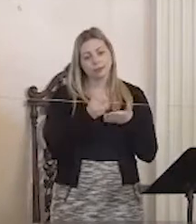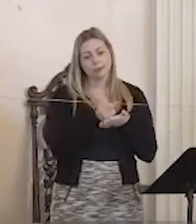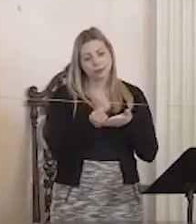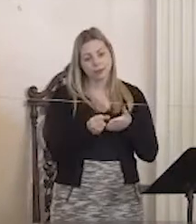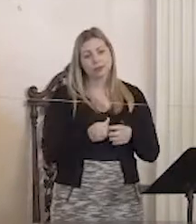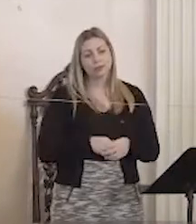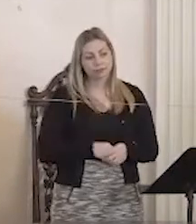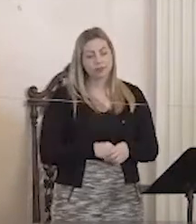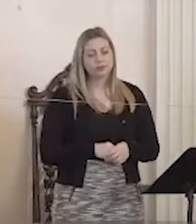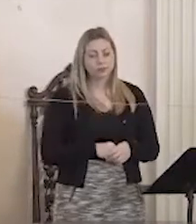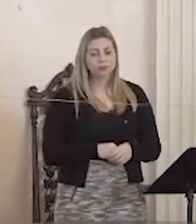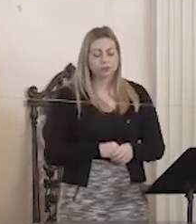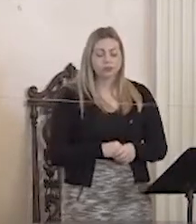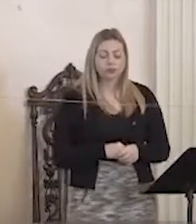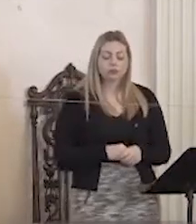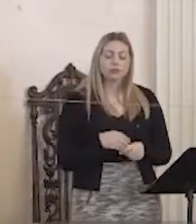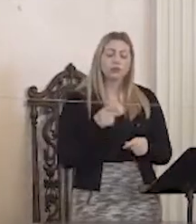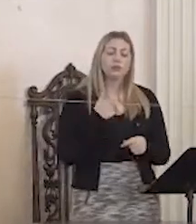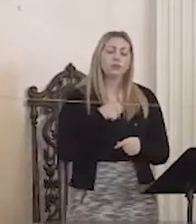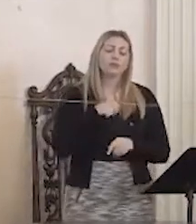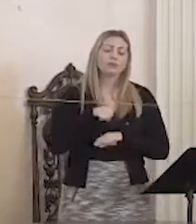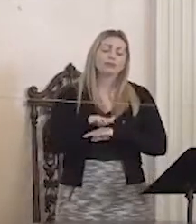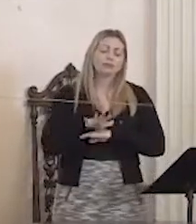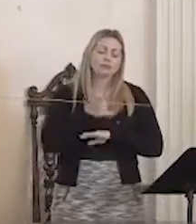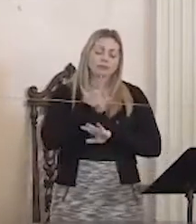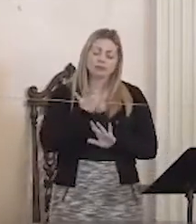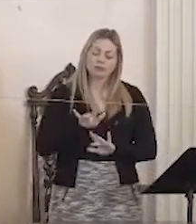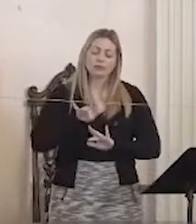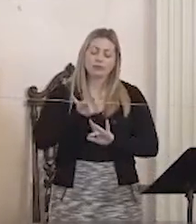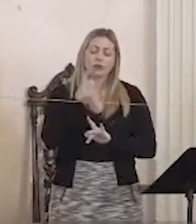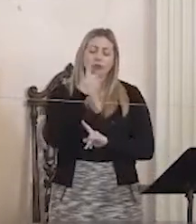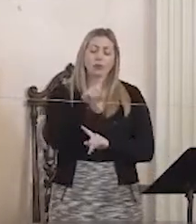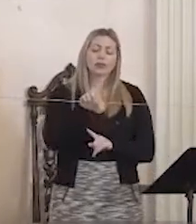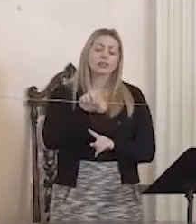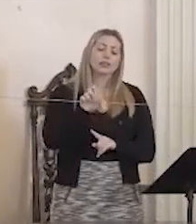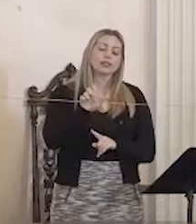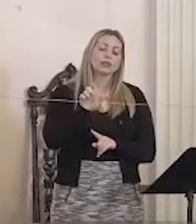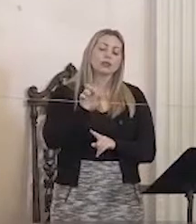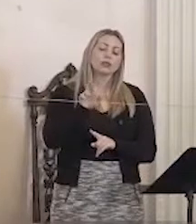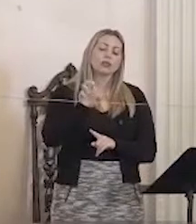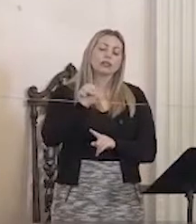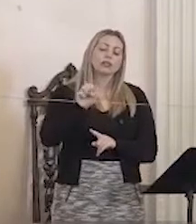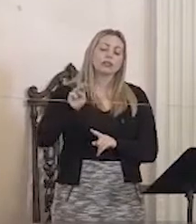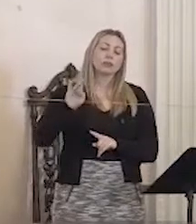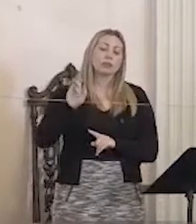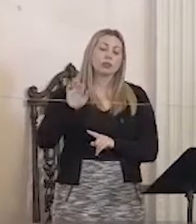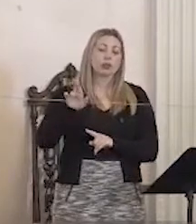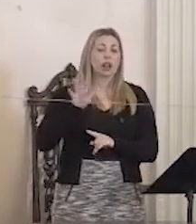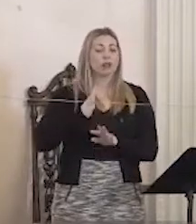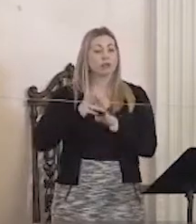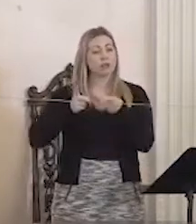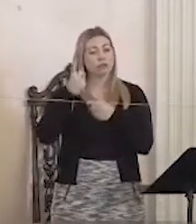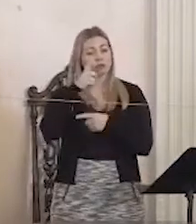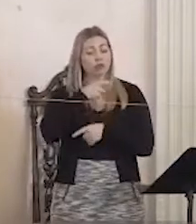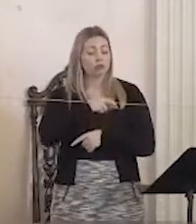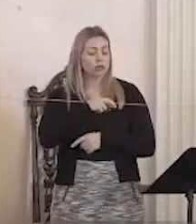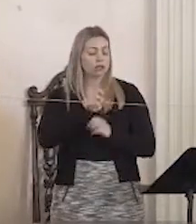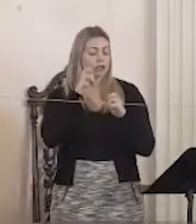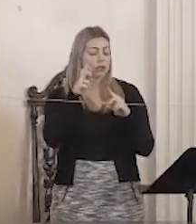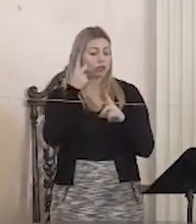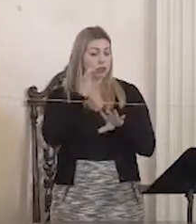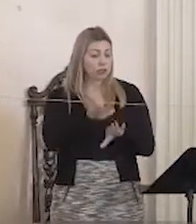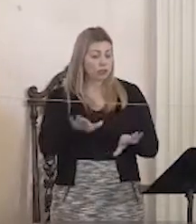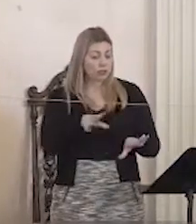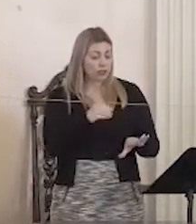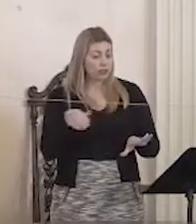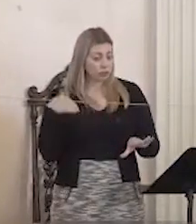week. We send deep condolences to Dolores Miller, our Director of Religious Education for